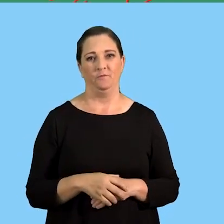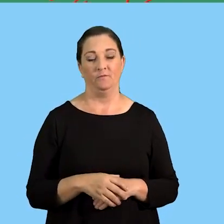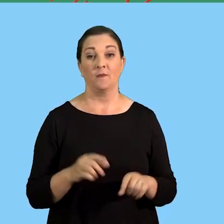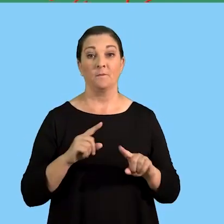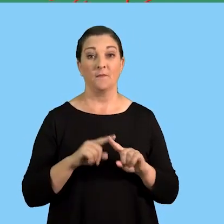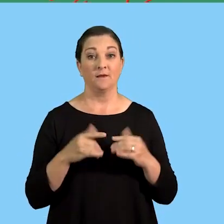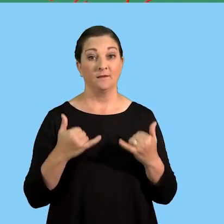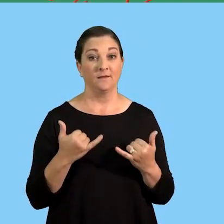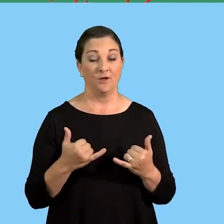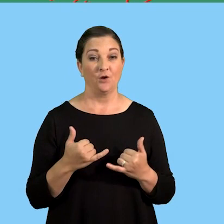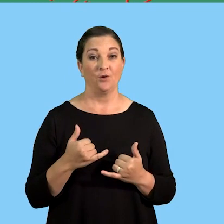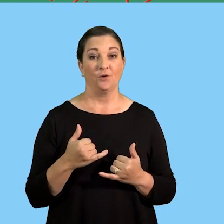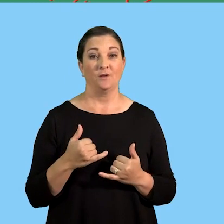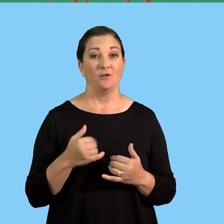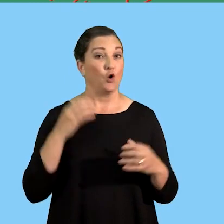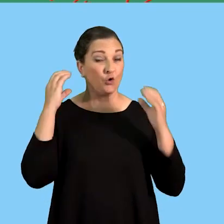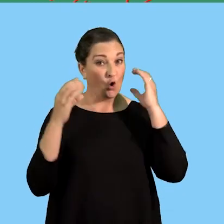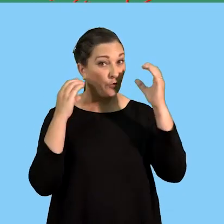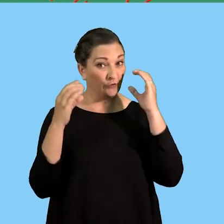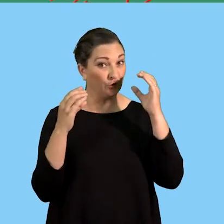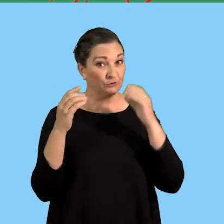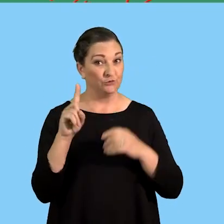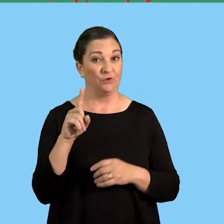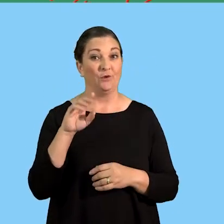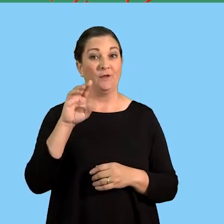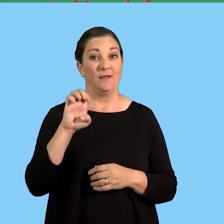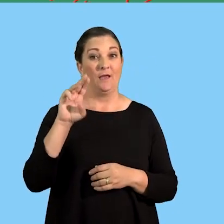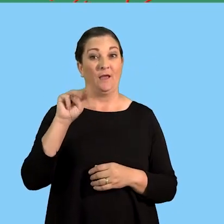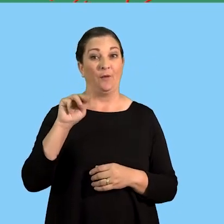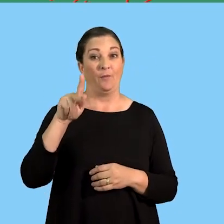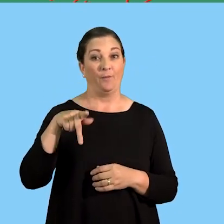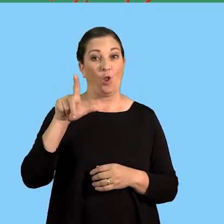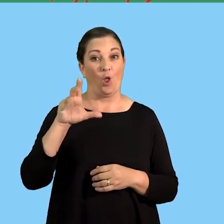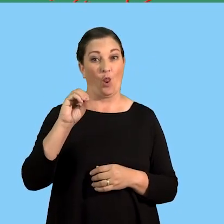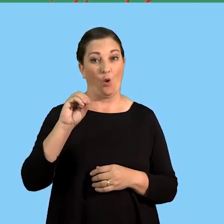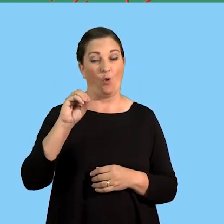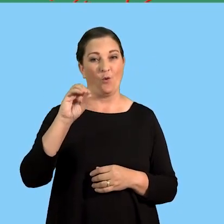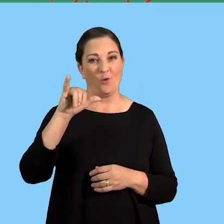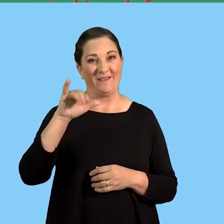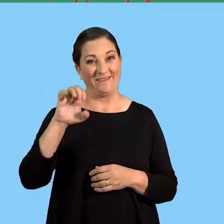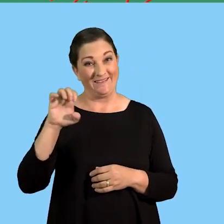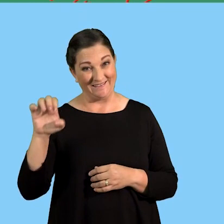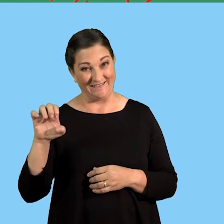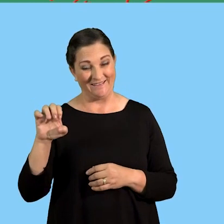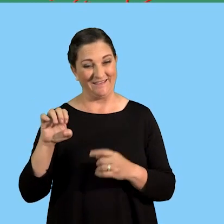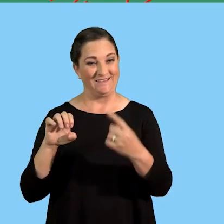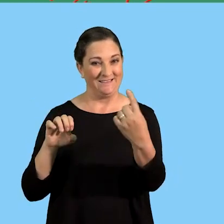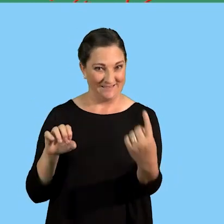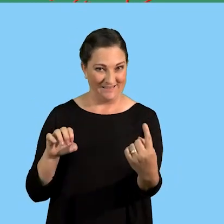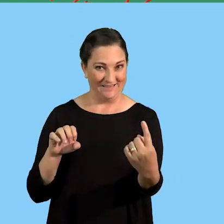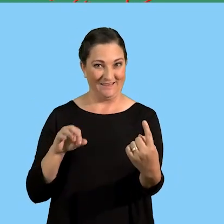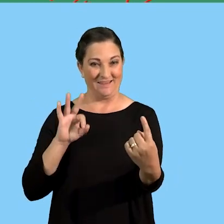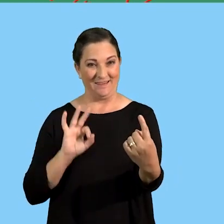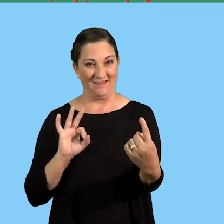job. Now, it is very important for you not to confuse what interviewer and